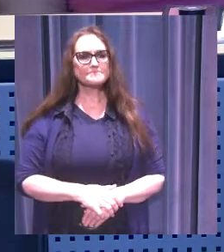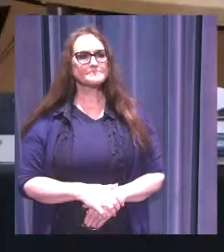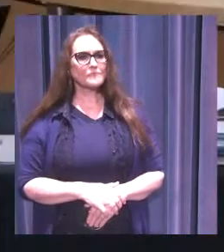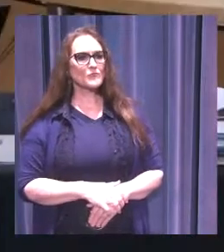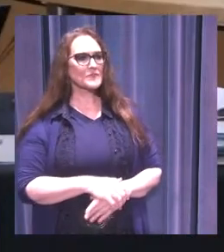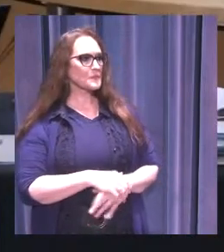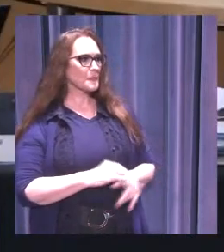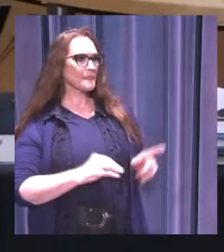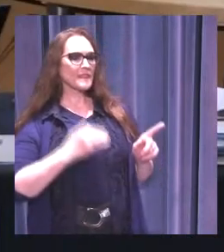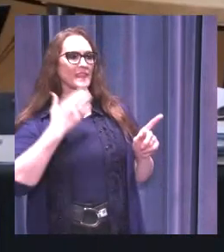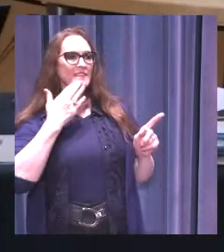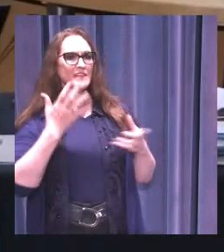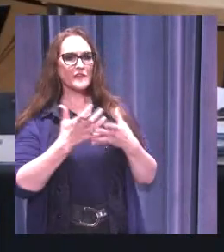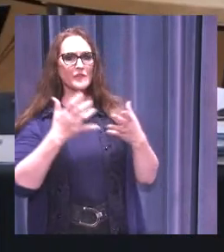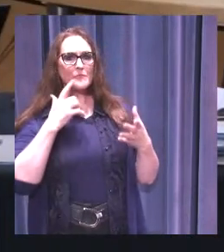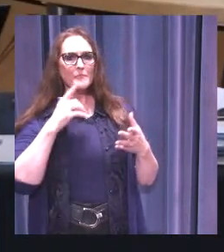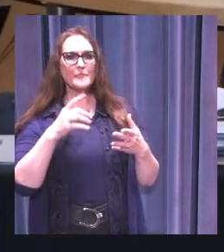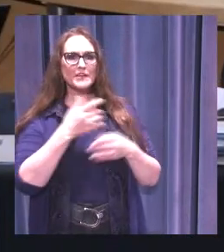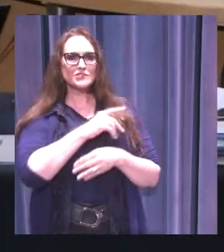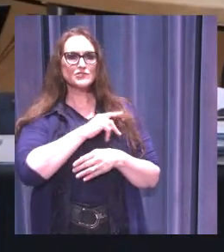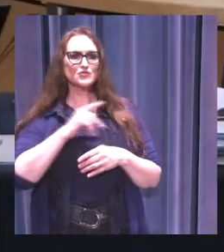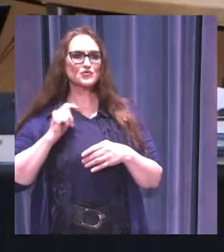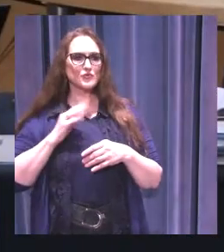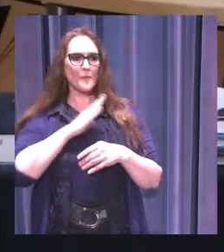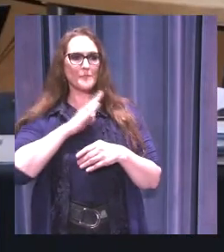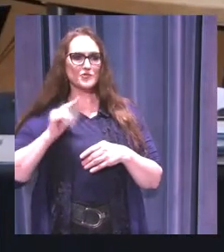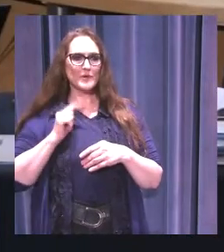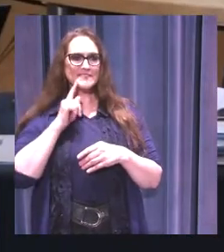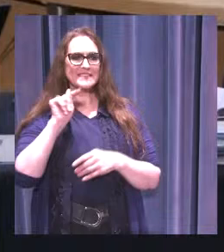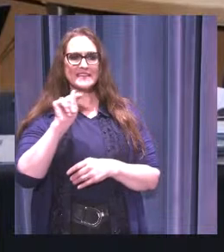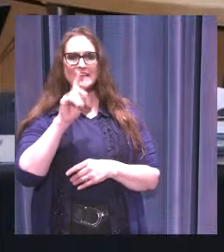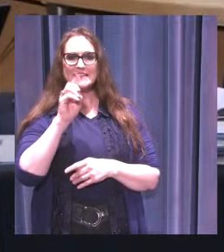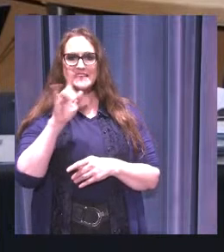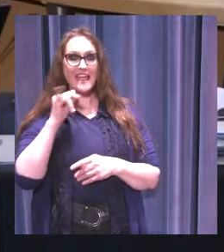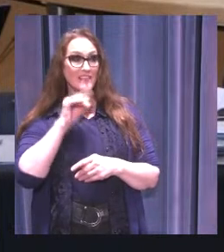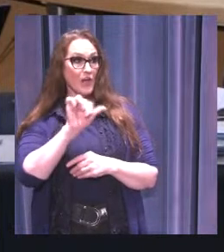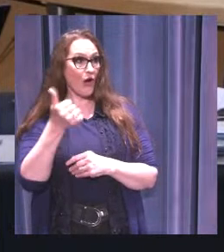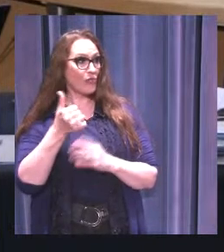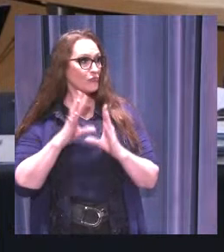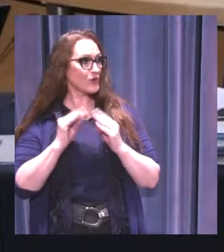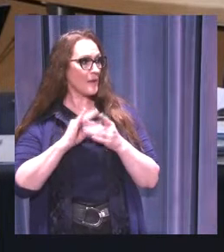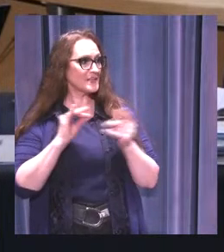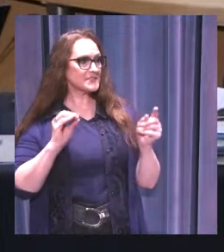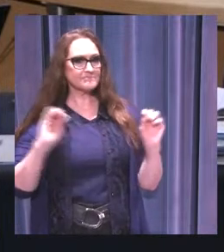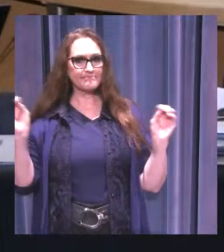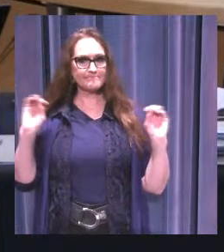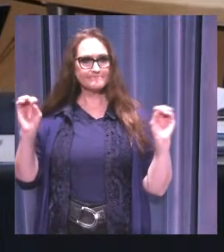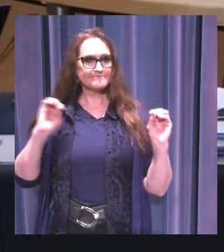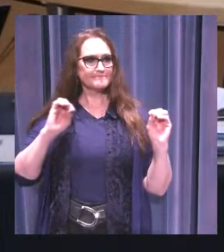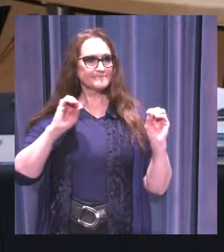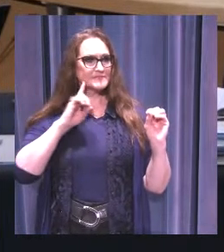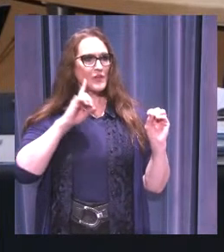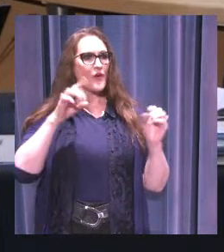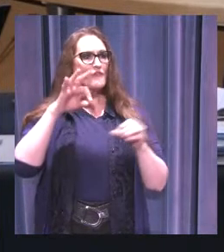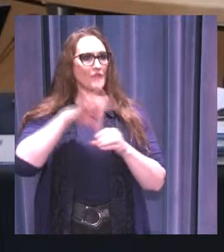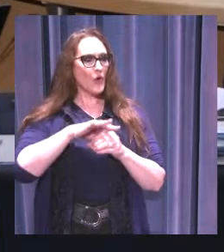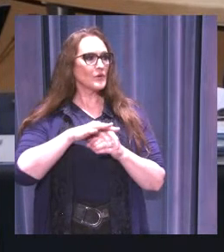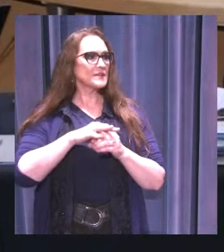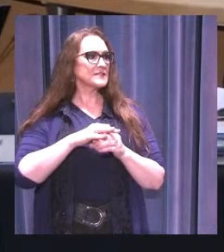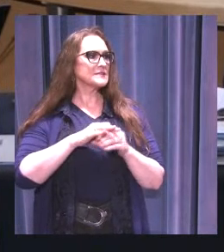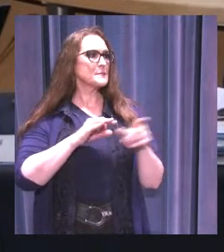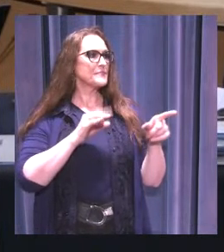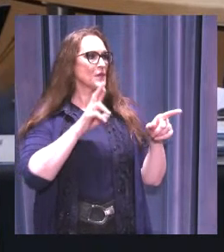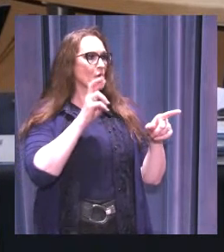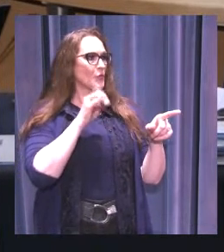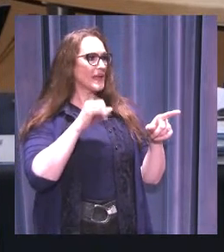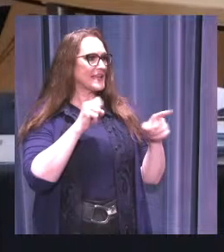Thank you very much, Trustee Daly. Are there any other comments or questions? Seeing none, a roll call vote. Trustee